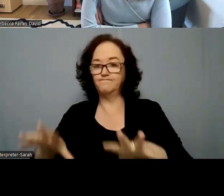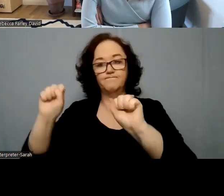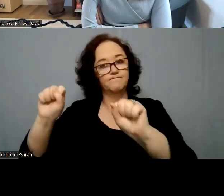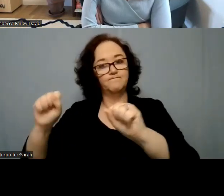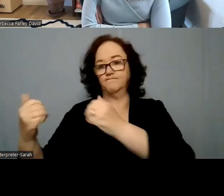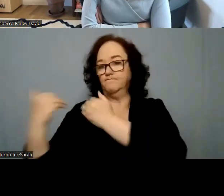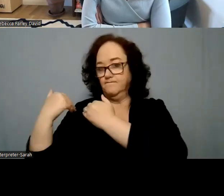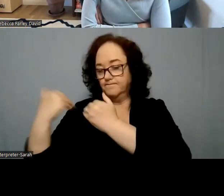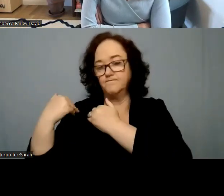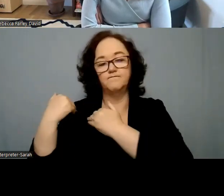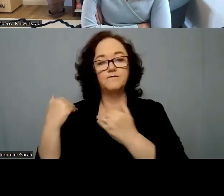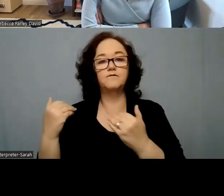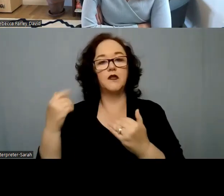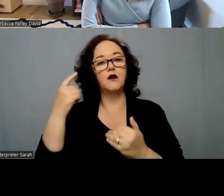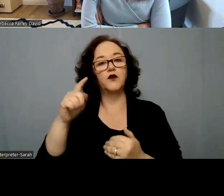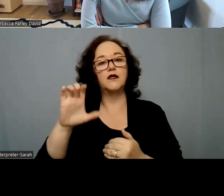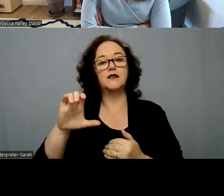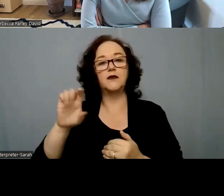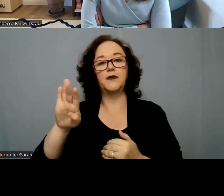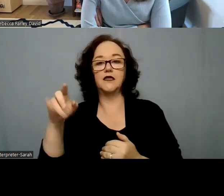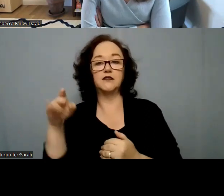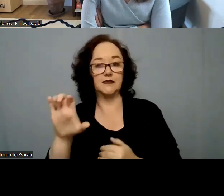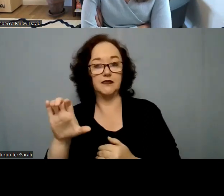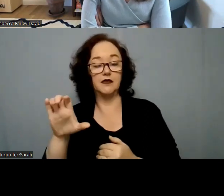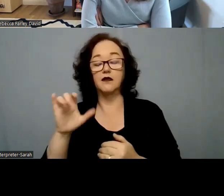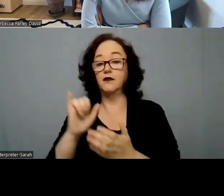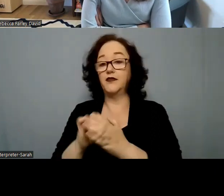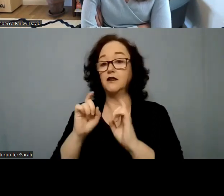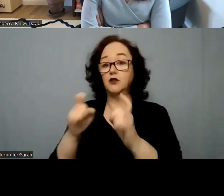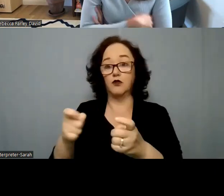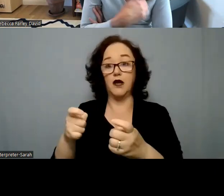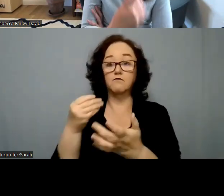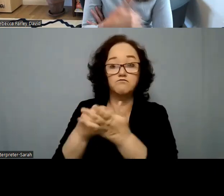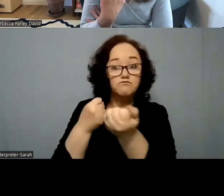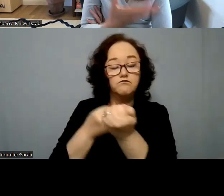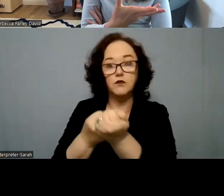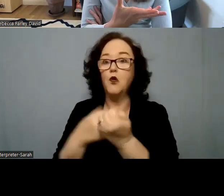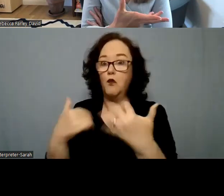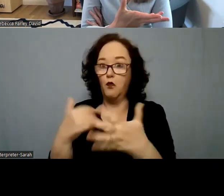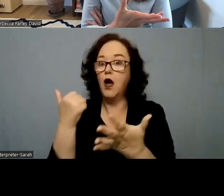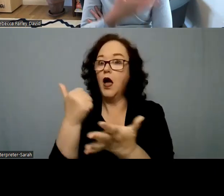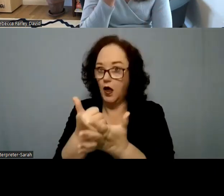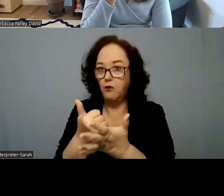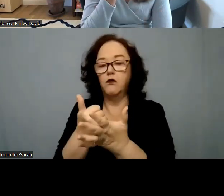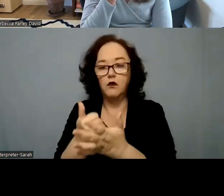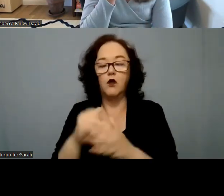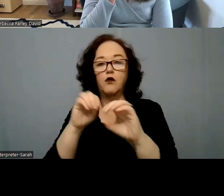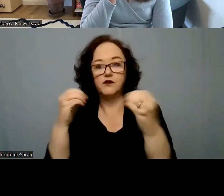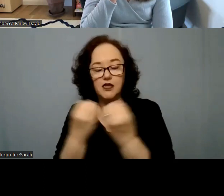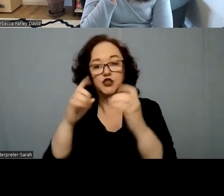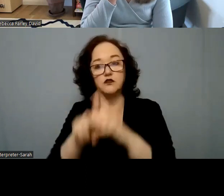CCBHC. And the grant funding can be a really helpful way for organizations to start up their CCBHC